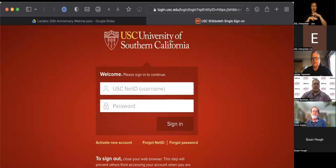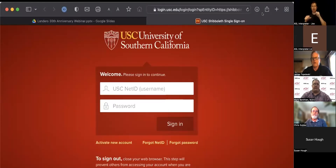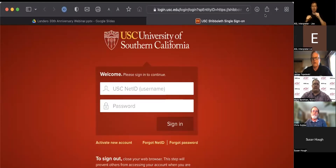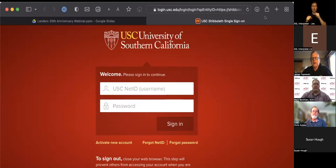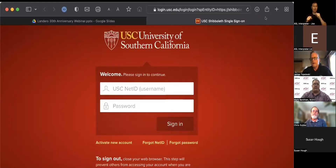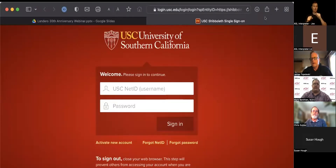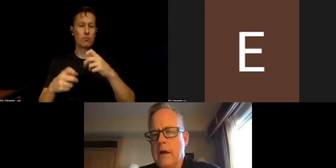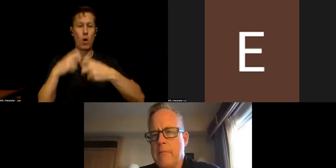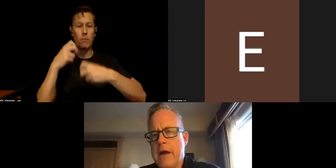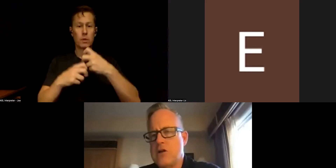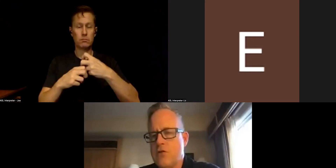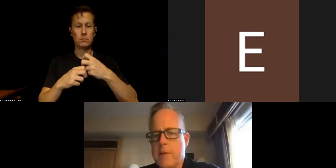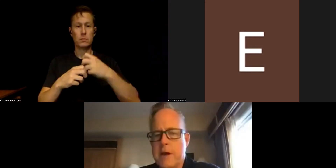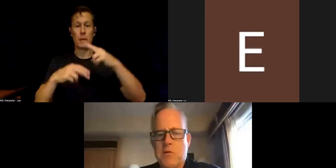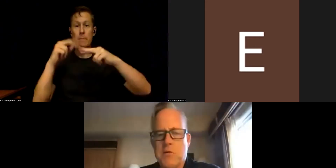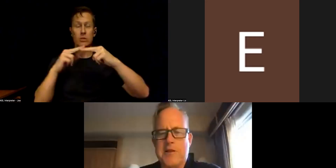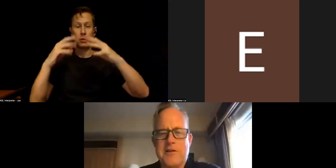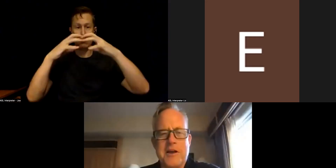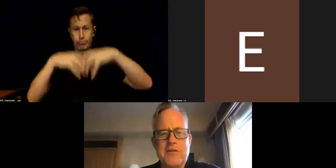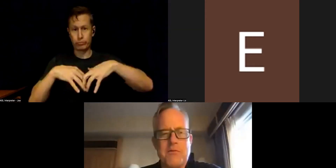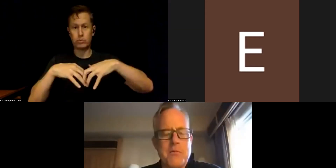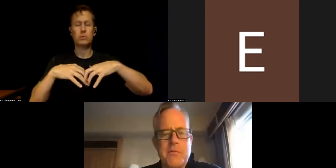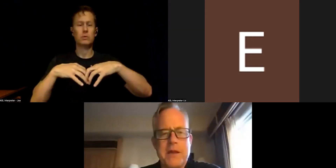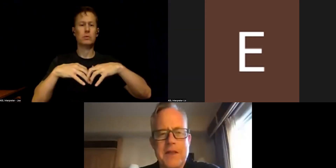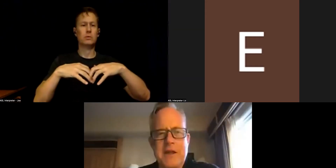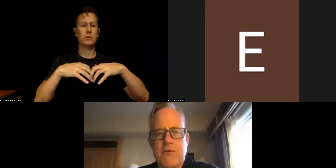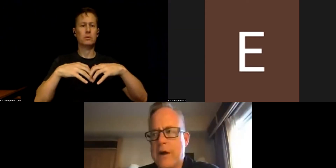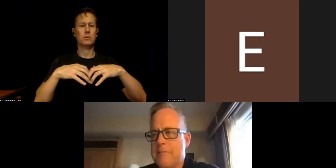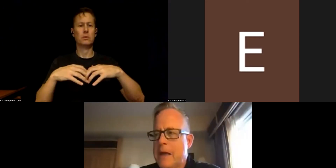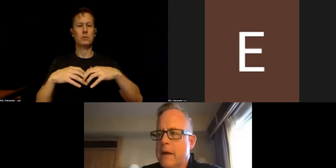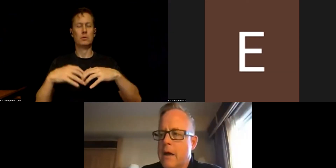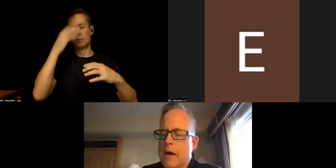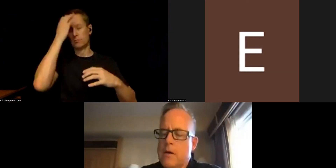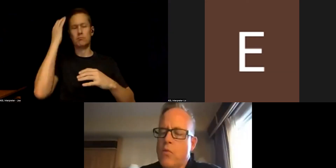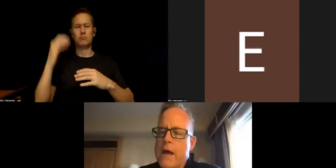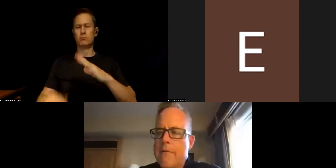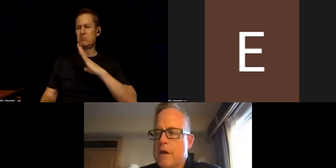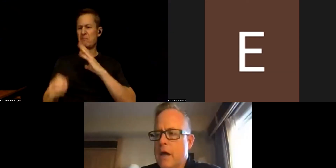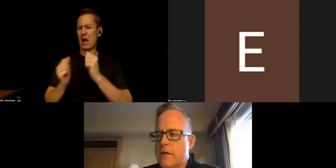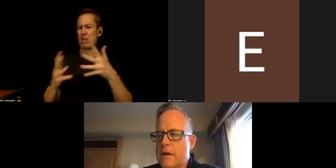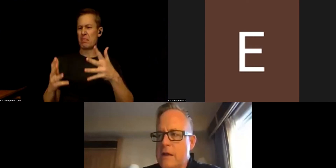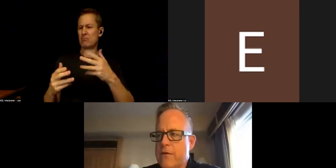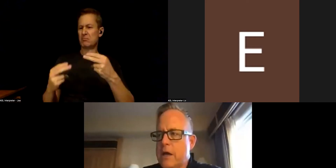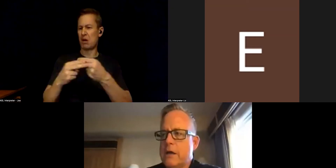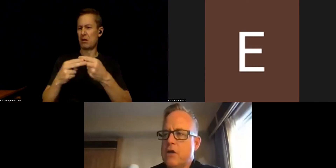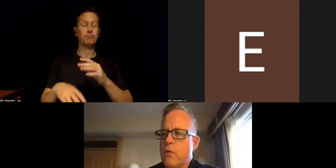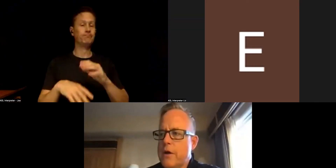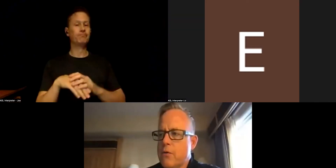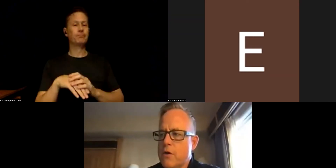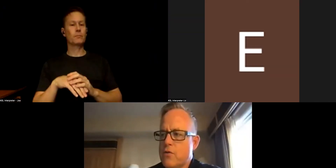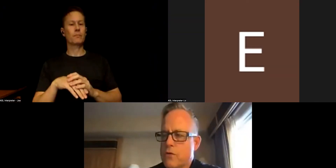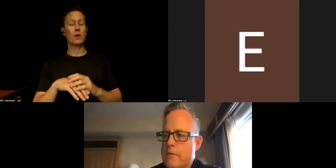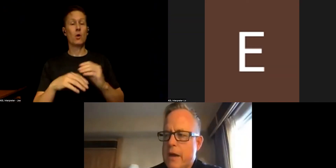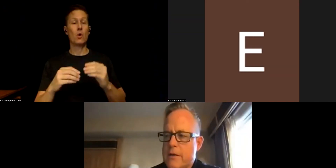that sort, I can talk to them. I know it's on the slide, so it's fine. We have a significantly